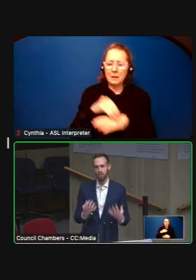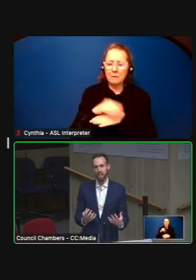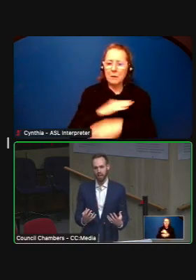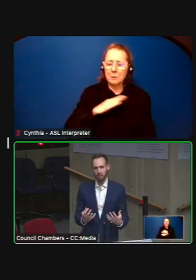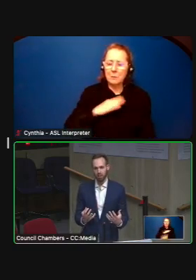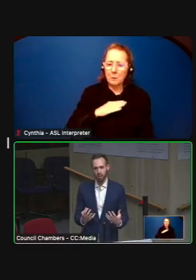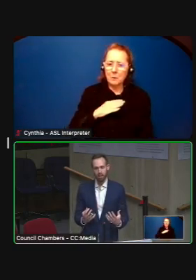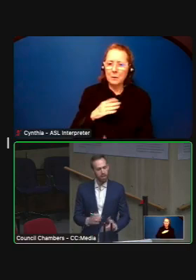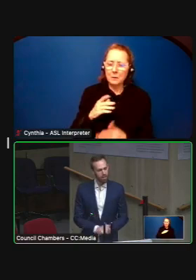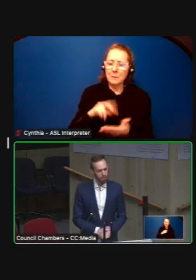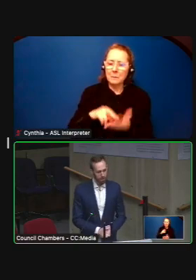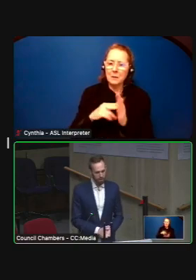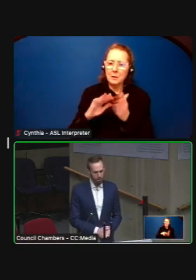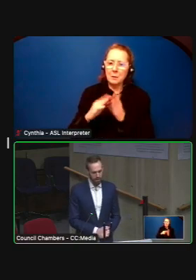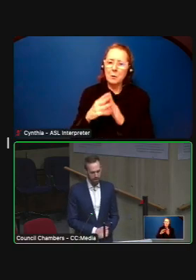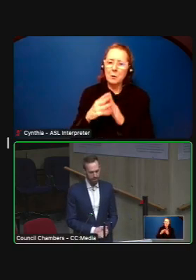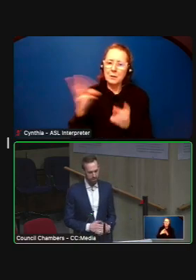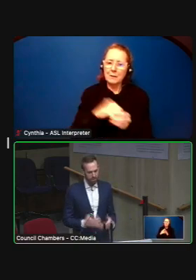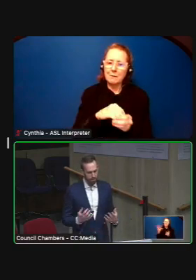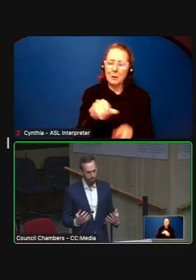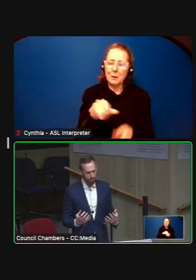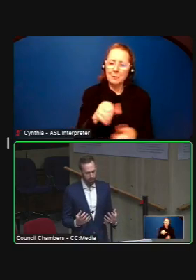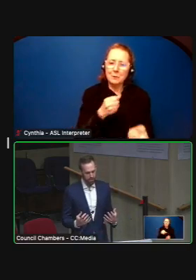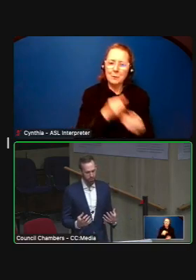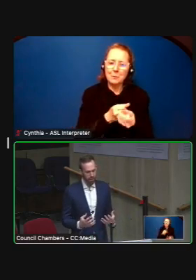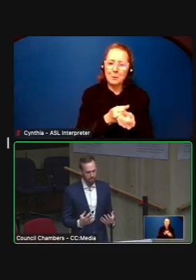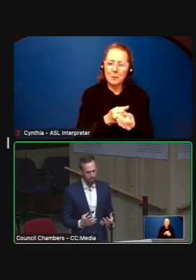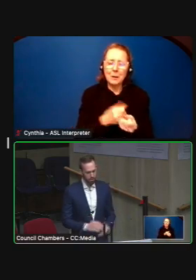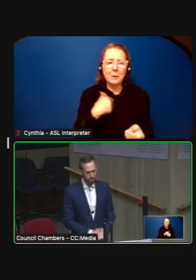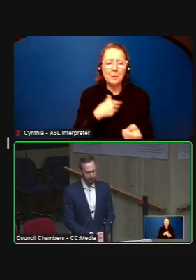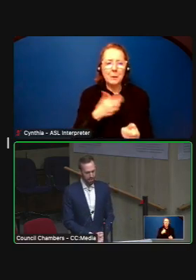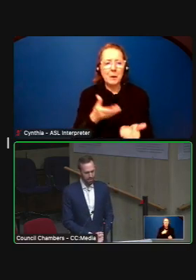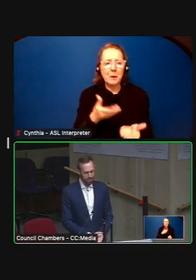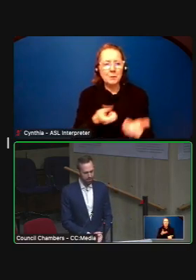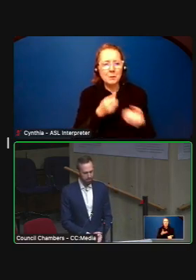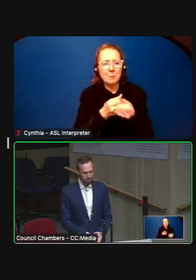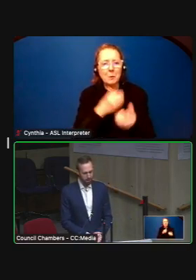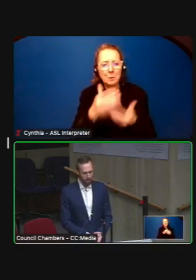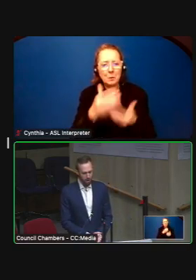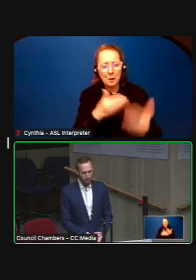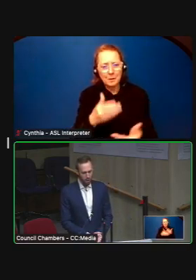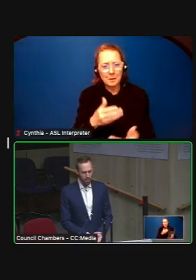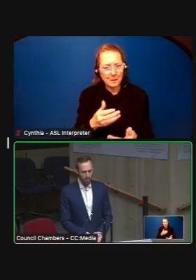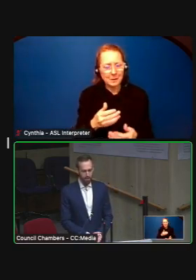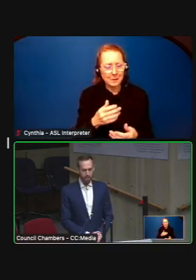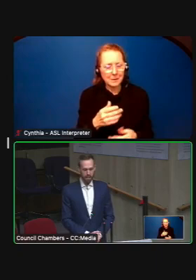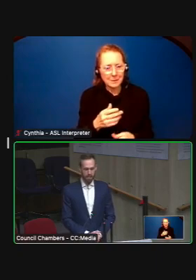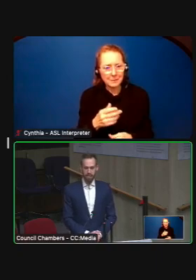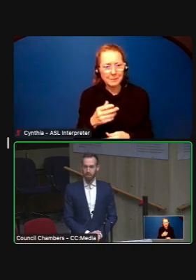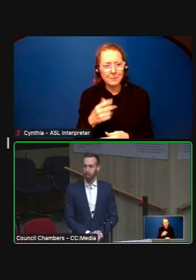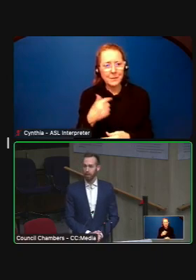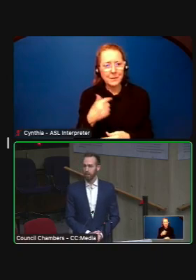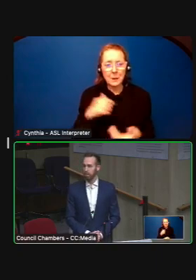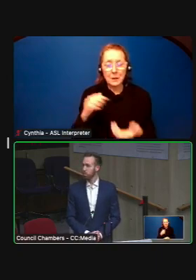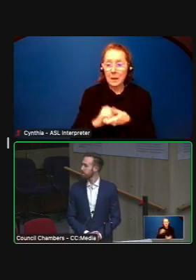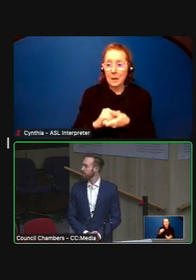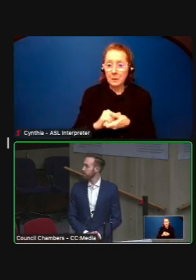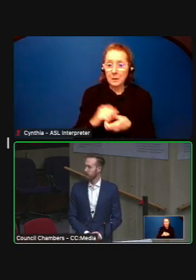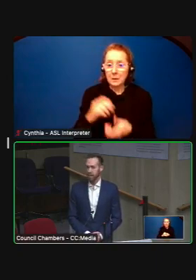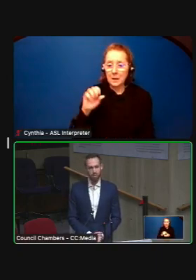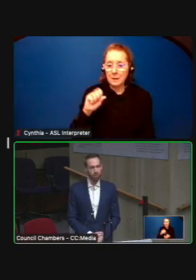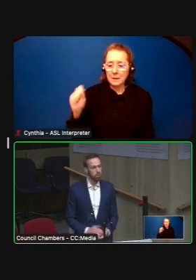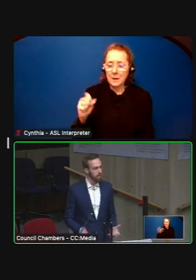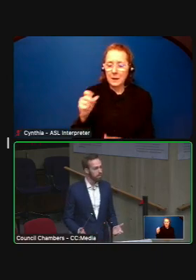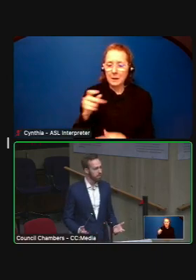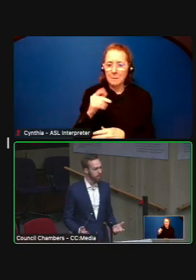community angle as well. So another way to kind of lift up our voice and try and support this process. We collaborated on the Salem Park Improvement Fund